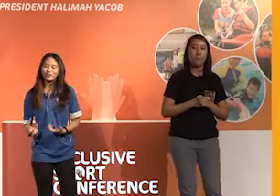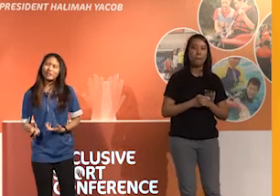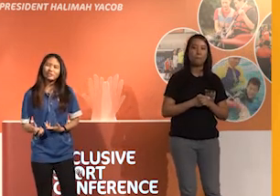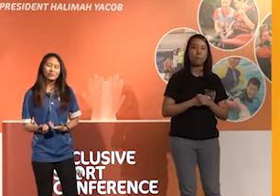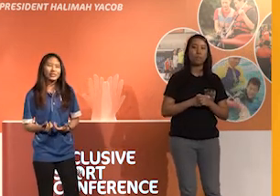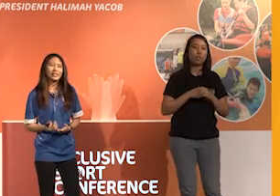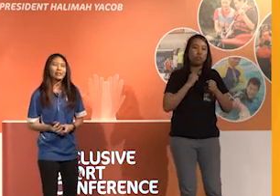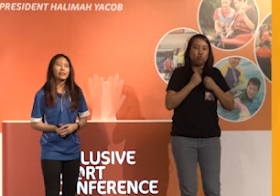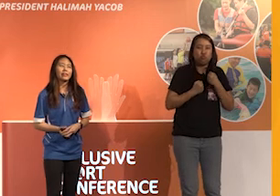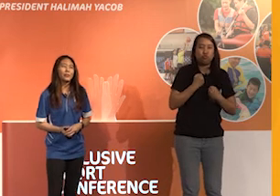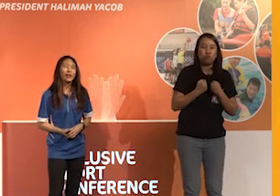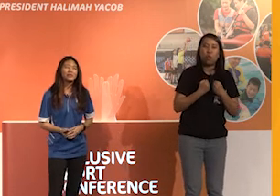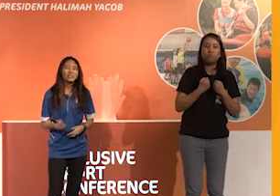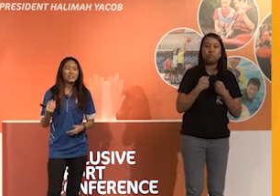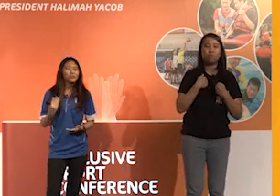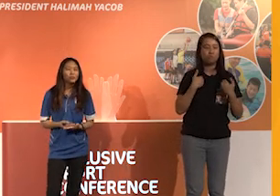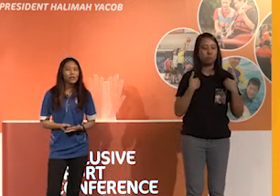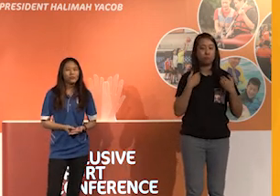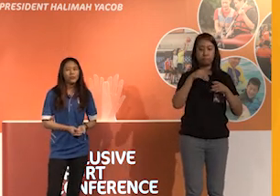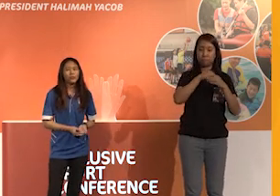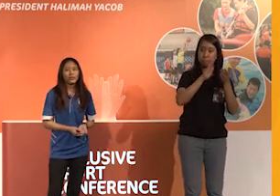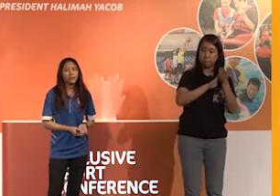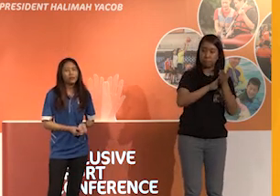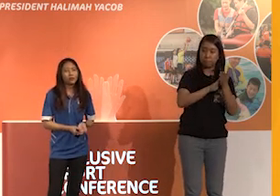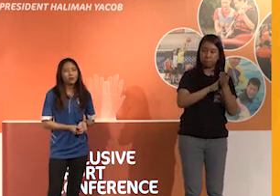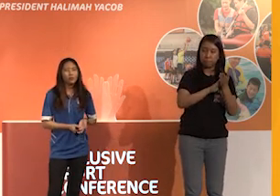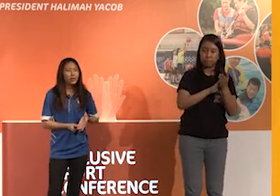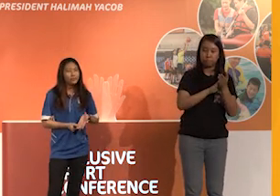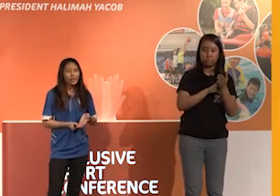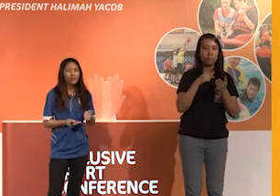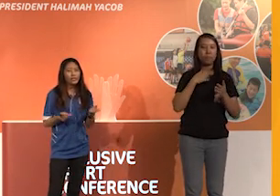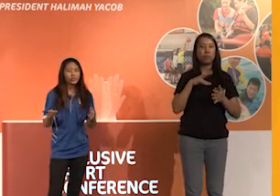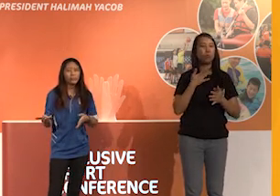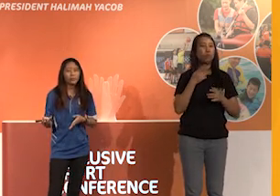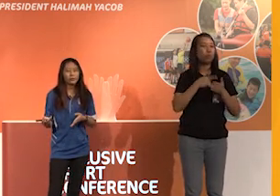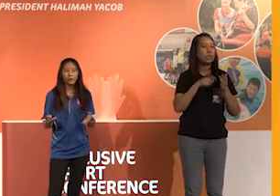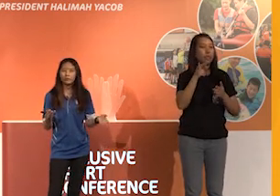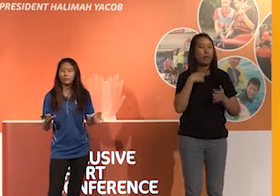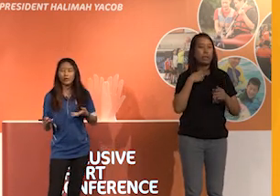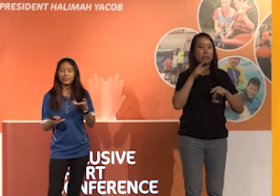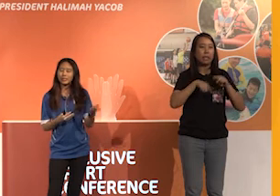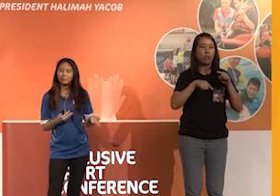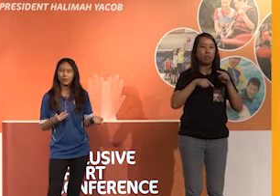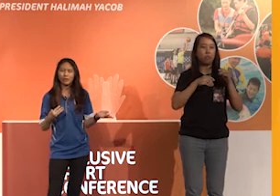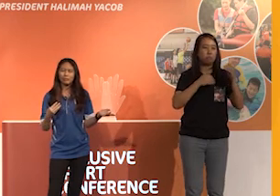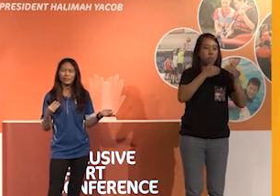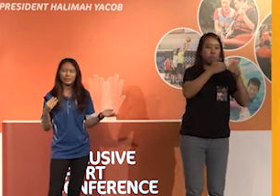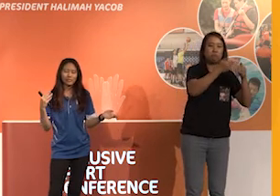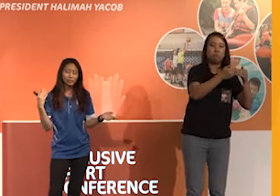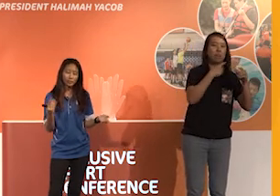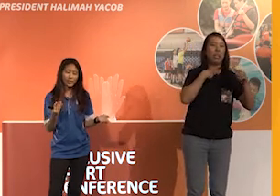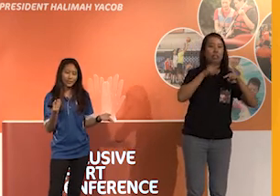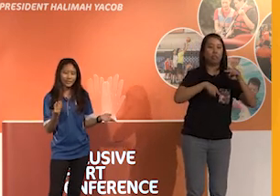So the struggles was that when I was in the school, I felt like, oh, what if I cannot catch up with my team,